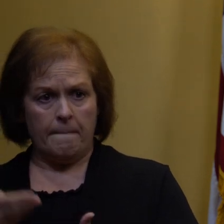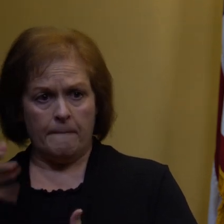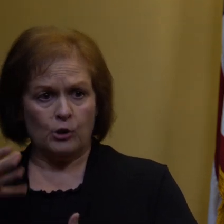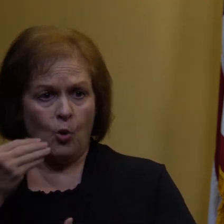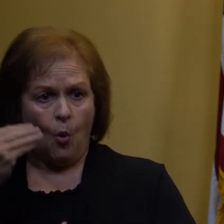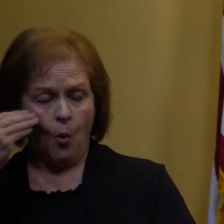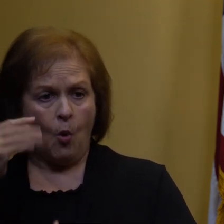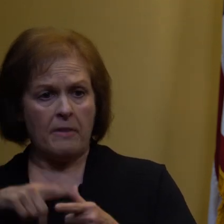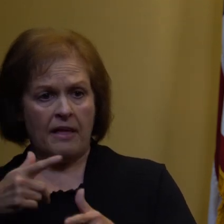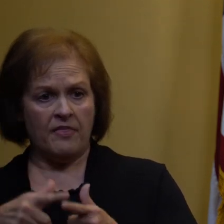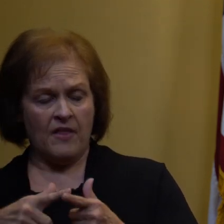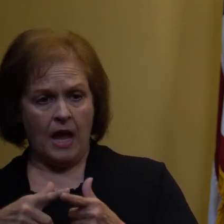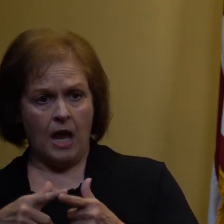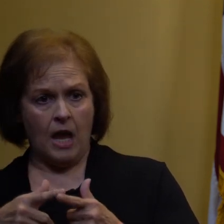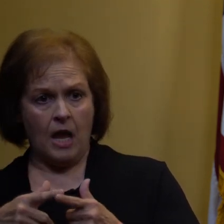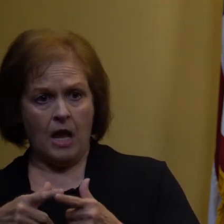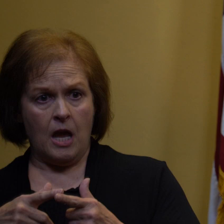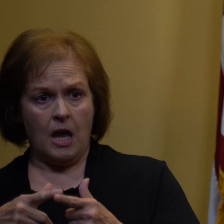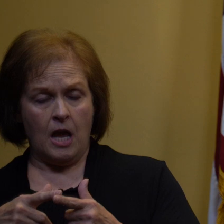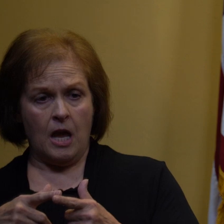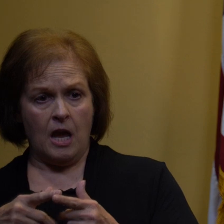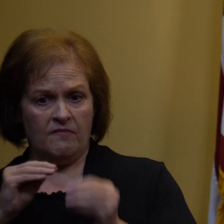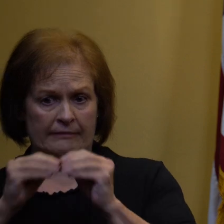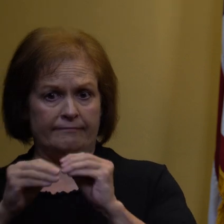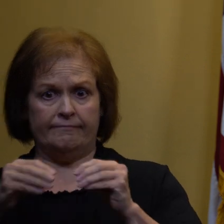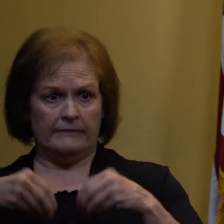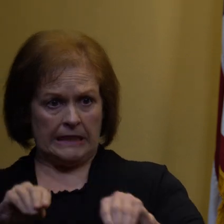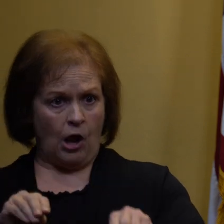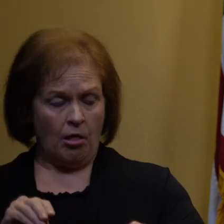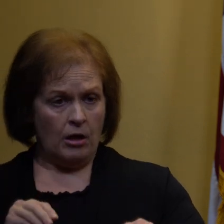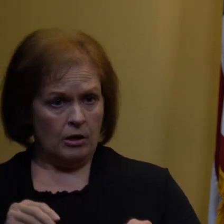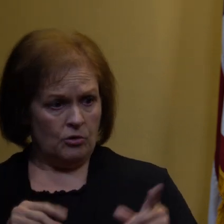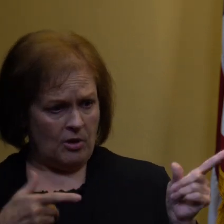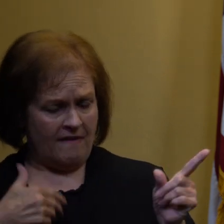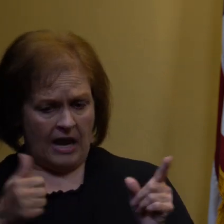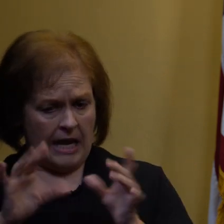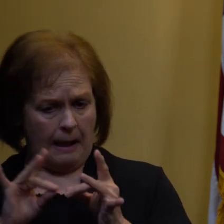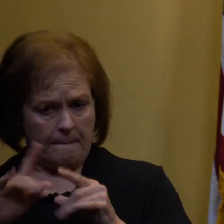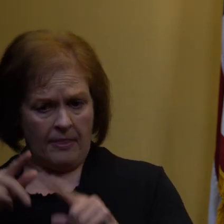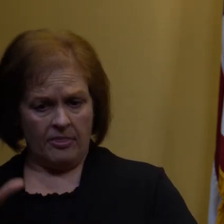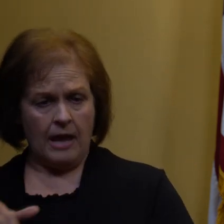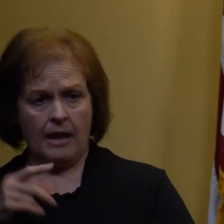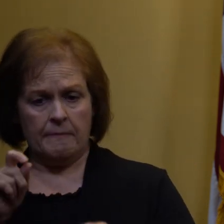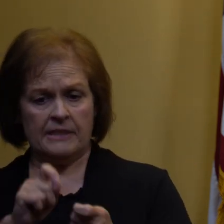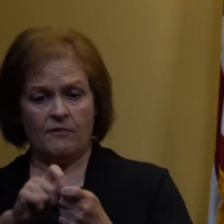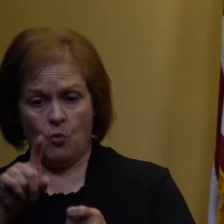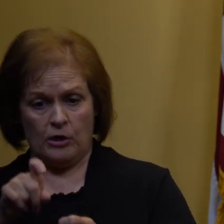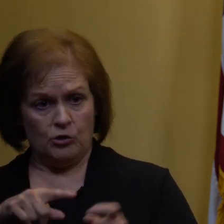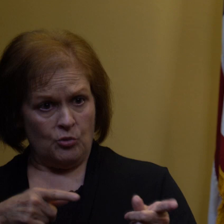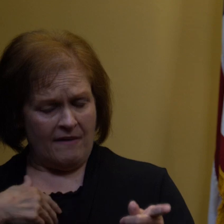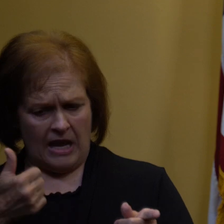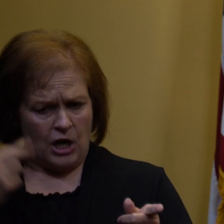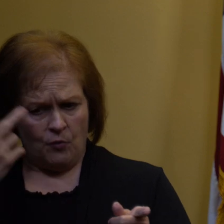home and then flipped it for profit through the buyout program. Do you have any reaction to that or comment on it? And also a specific question, is there any